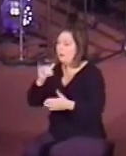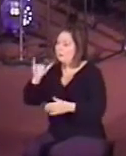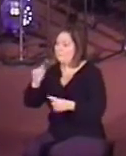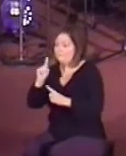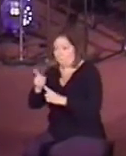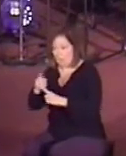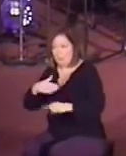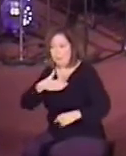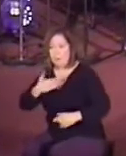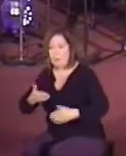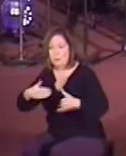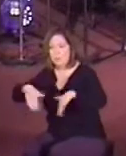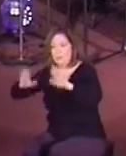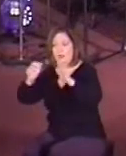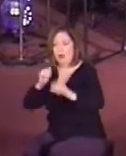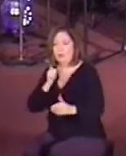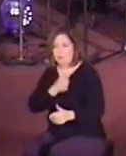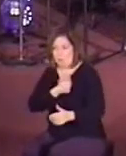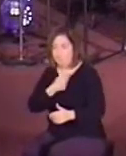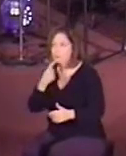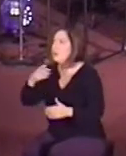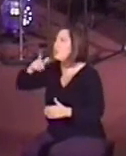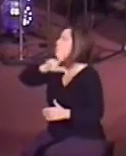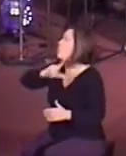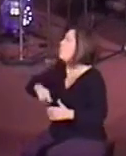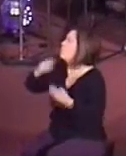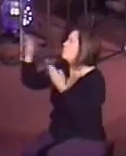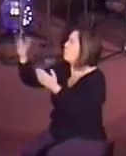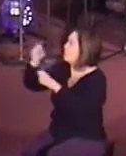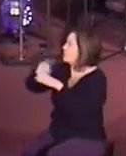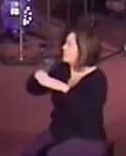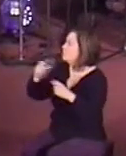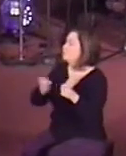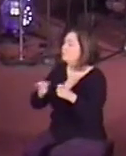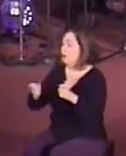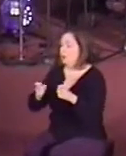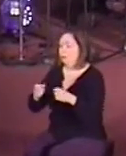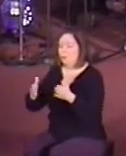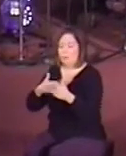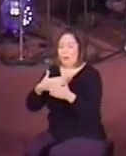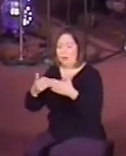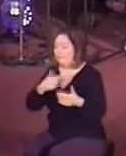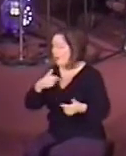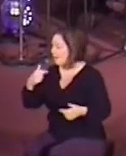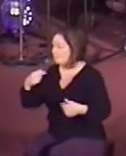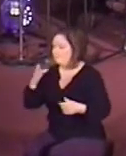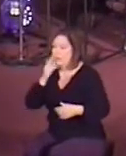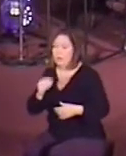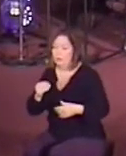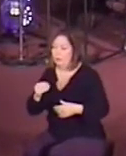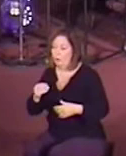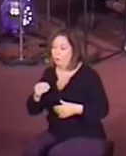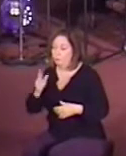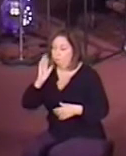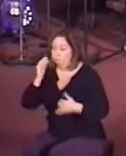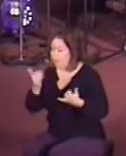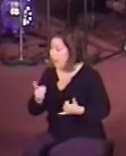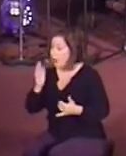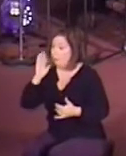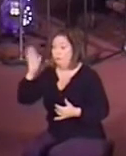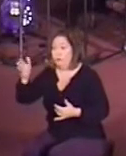are willing to surrender ourselves to God and say, Lord, you are in control of whatever I'm going through, whatever I will go through.